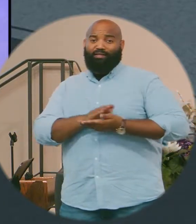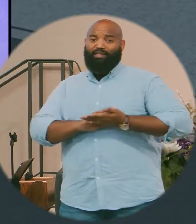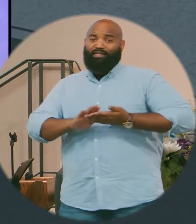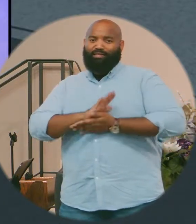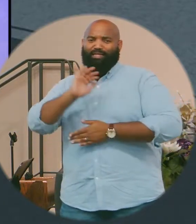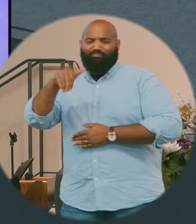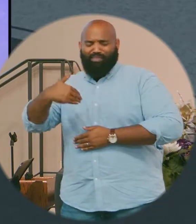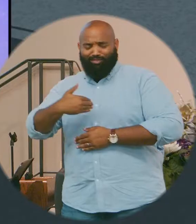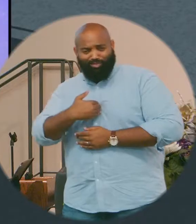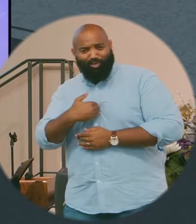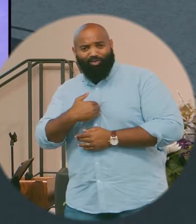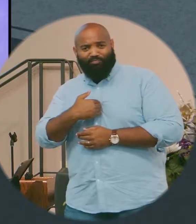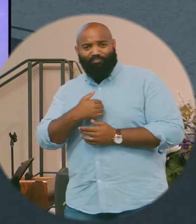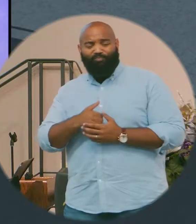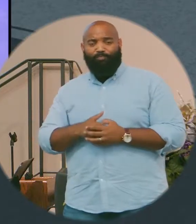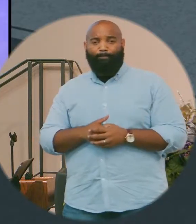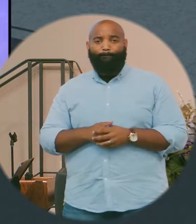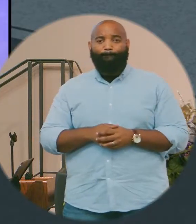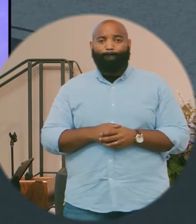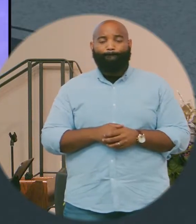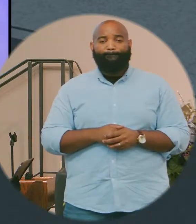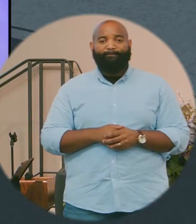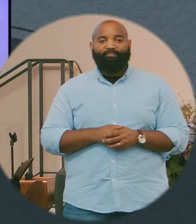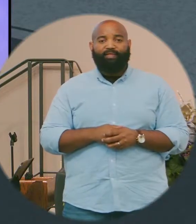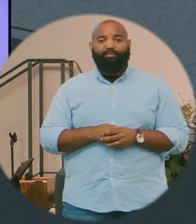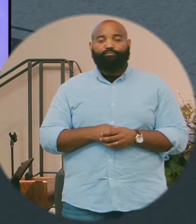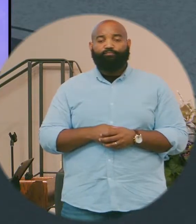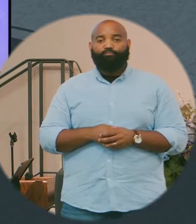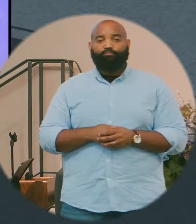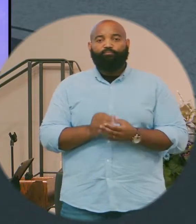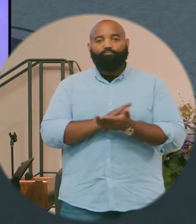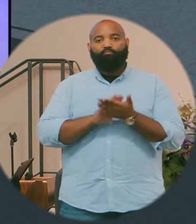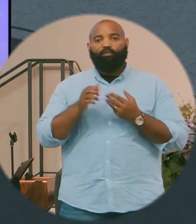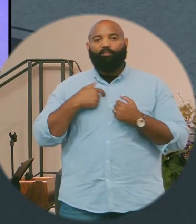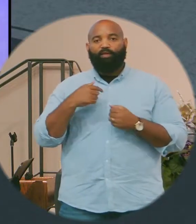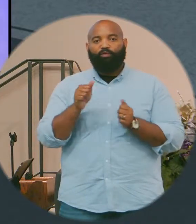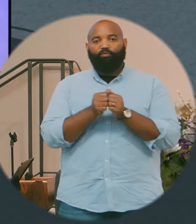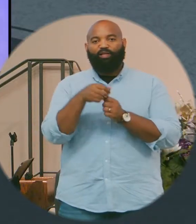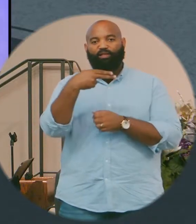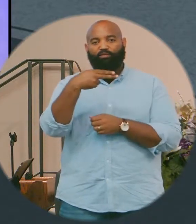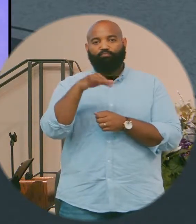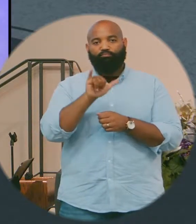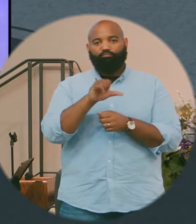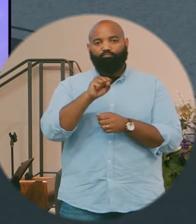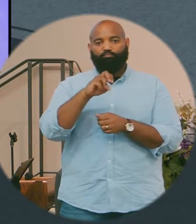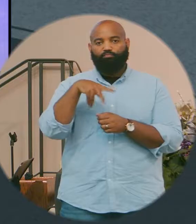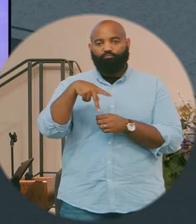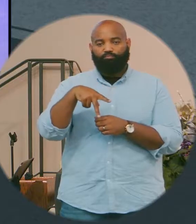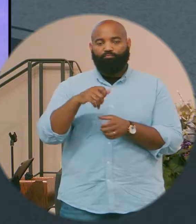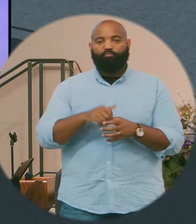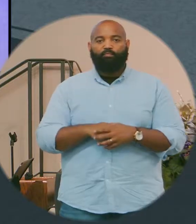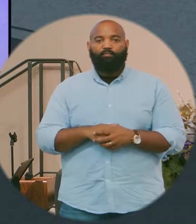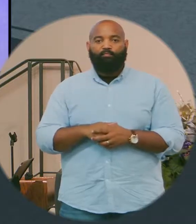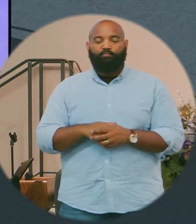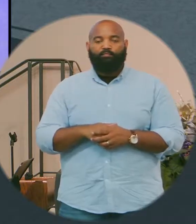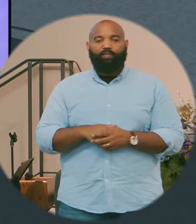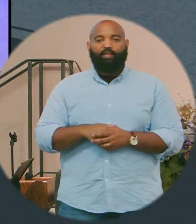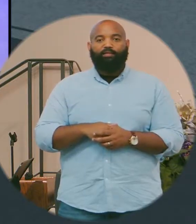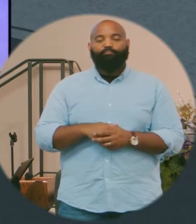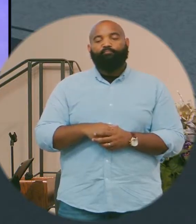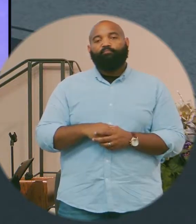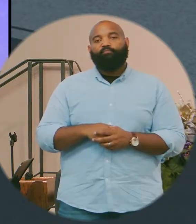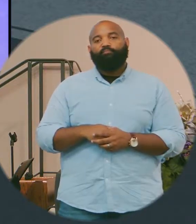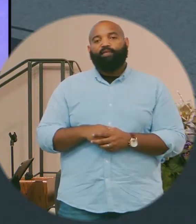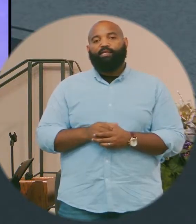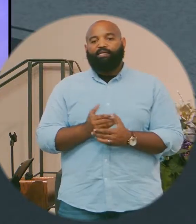be clean. Hyssop was the plant that they use in ceremonial cleansings.